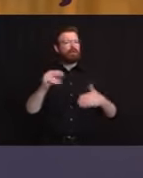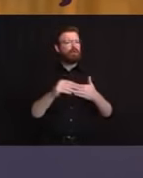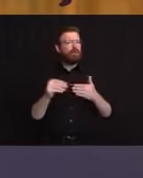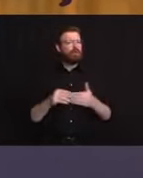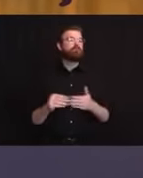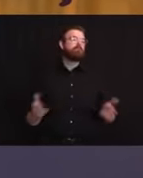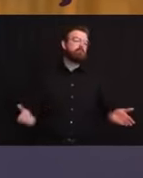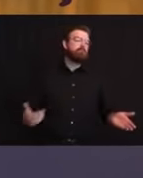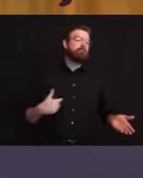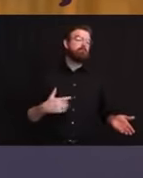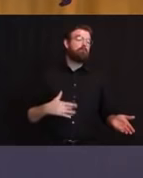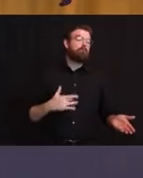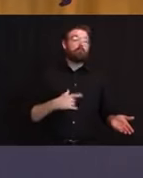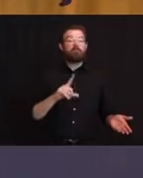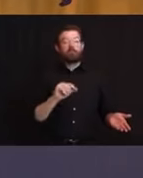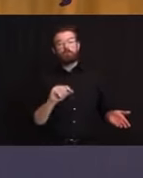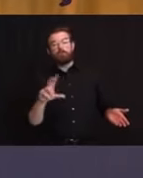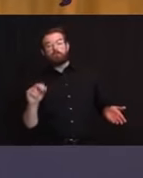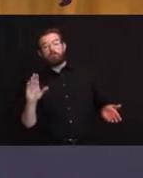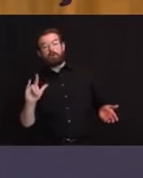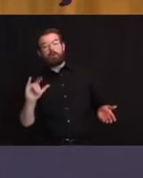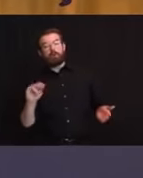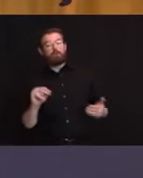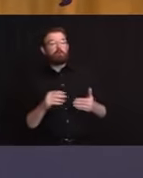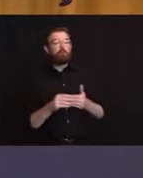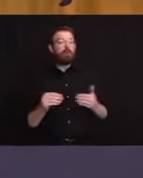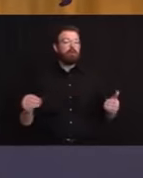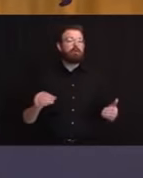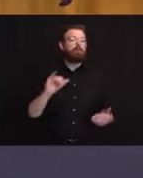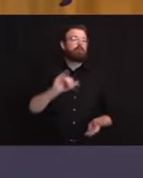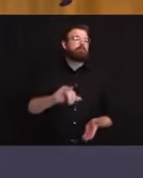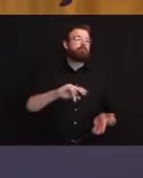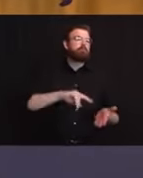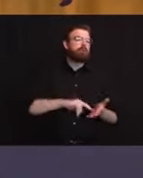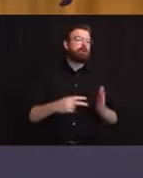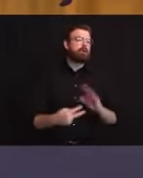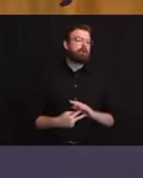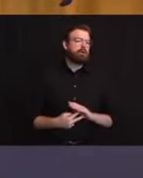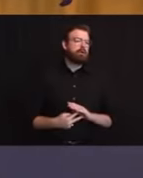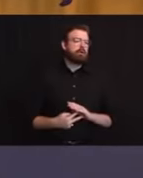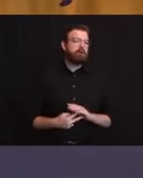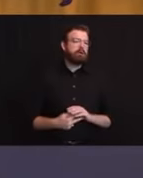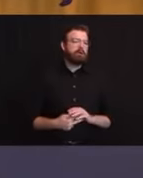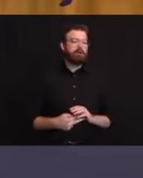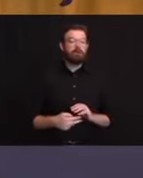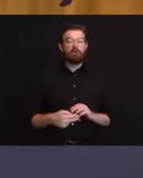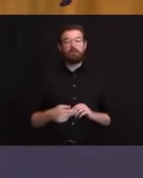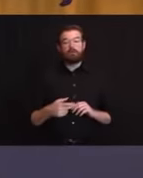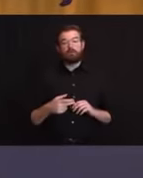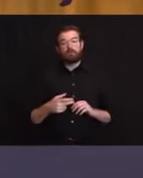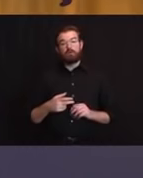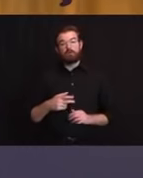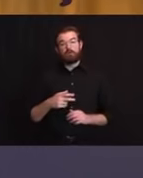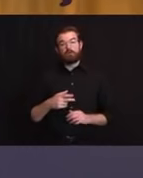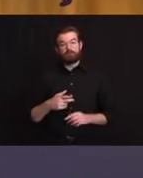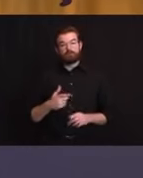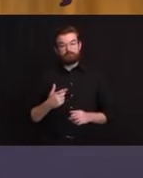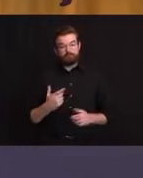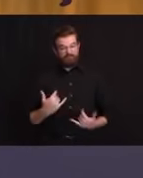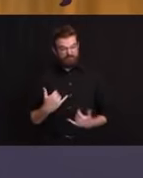me at least, was from mid 2020 through the end of calendar year 2021. So the